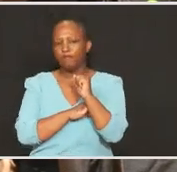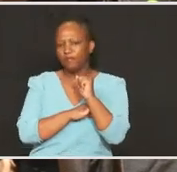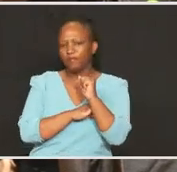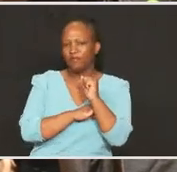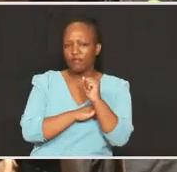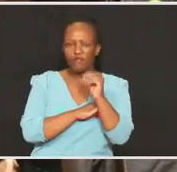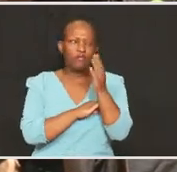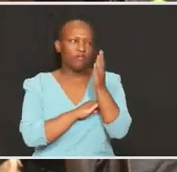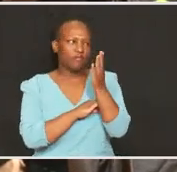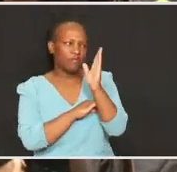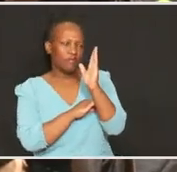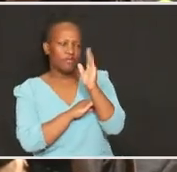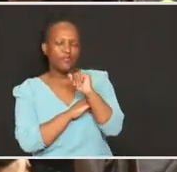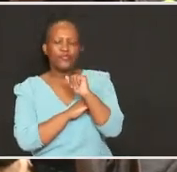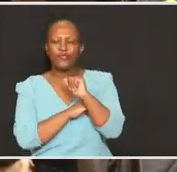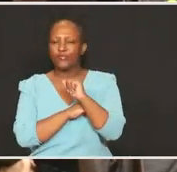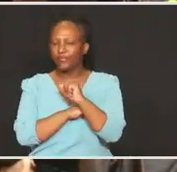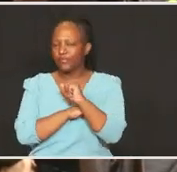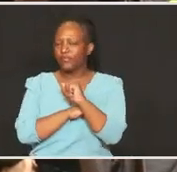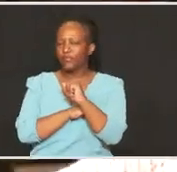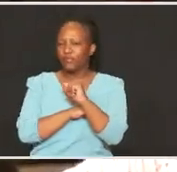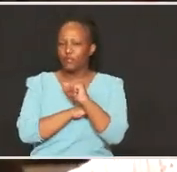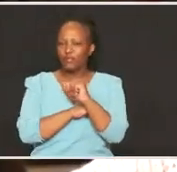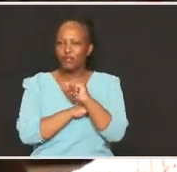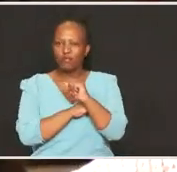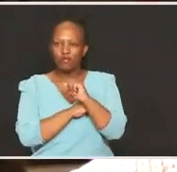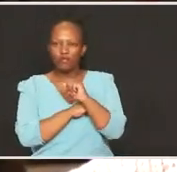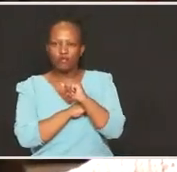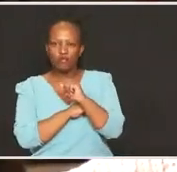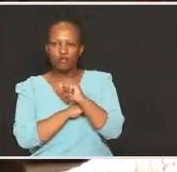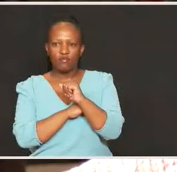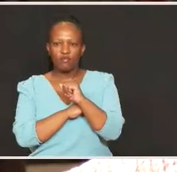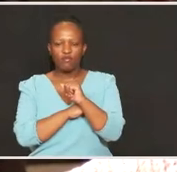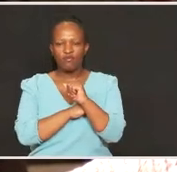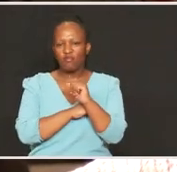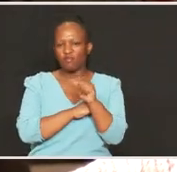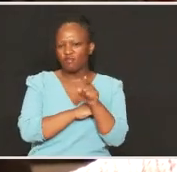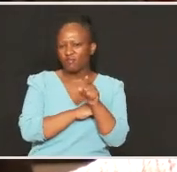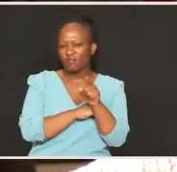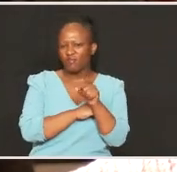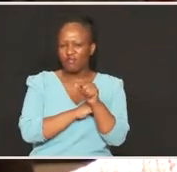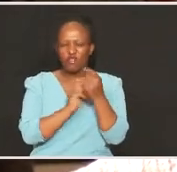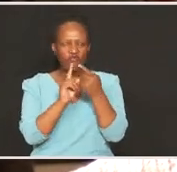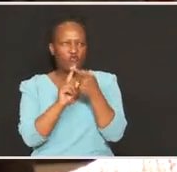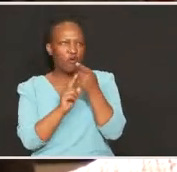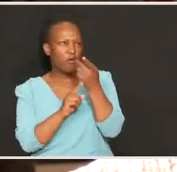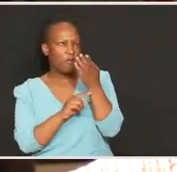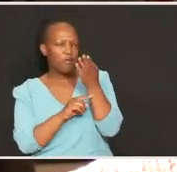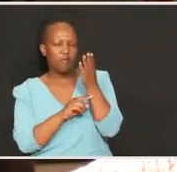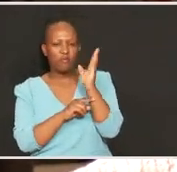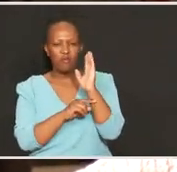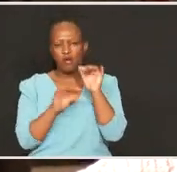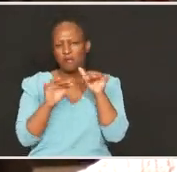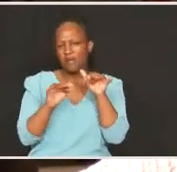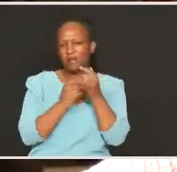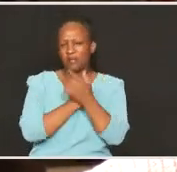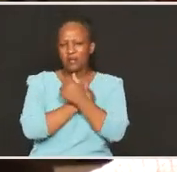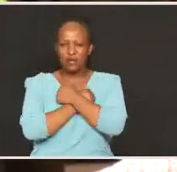with God he that love is not is not of God the lover